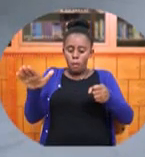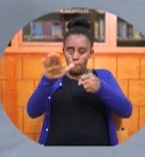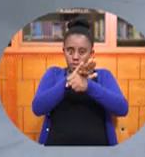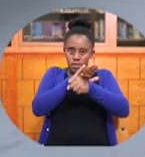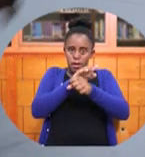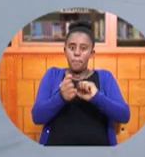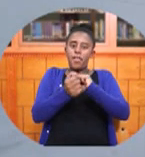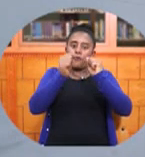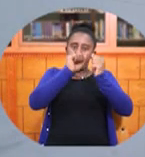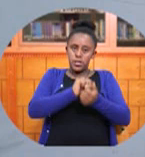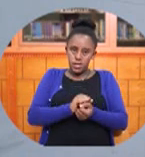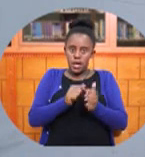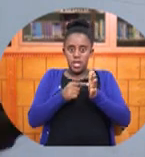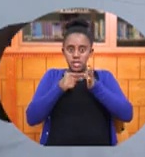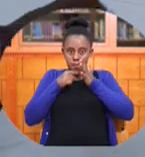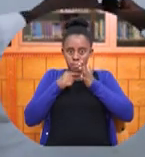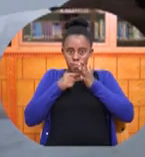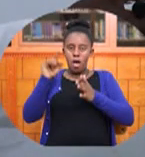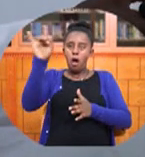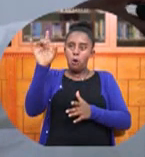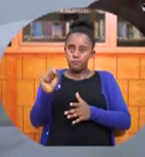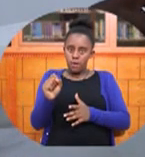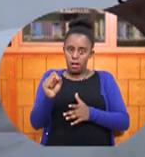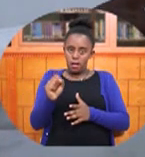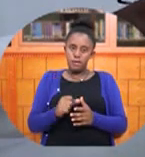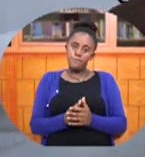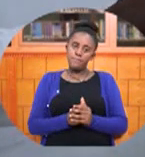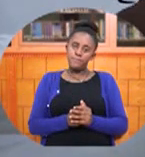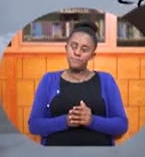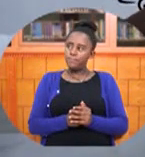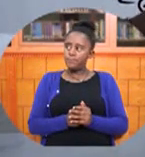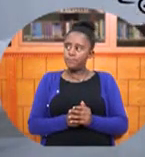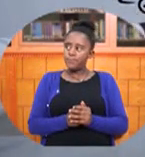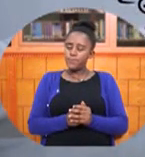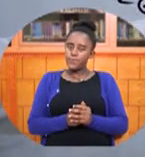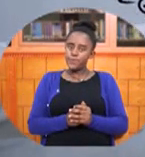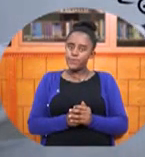involving complete metamorphosis. Example, housefly.